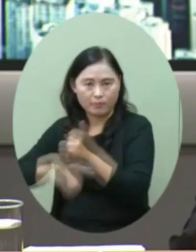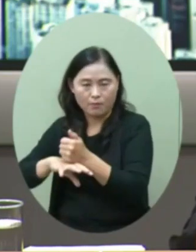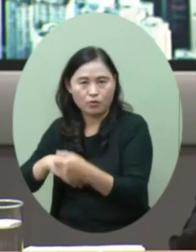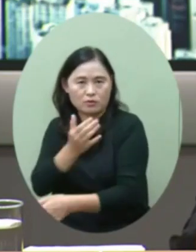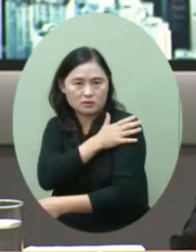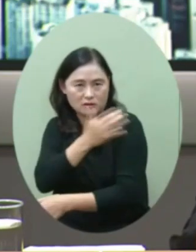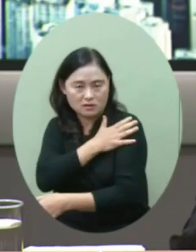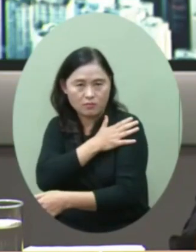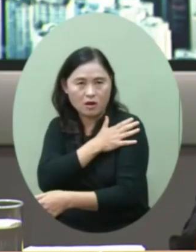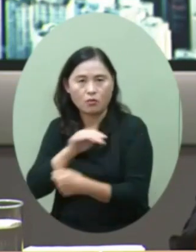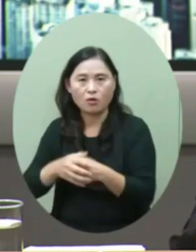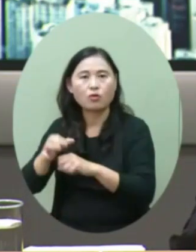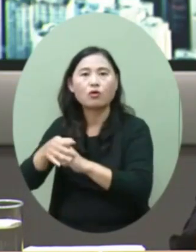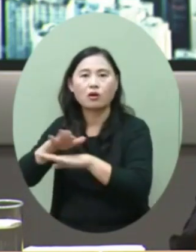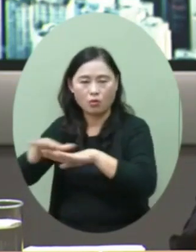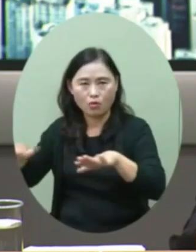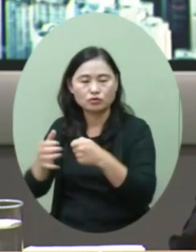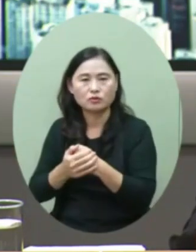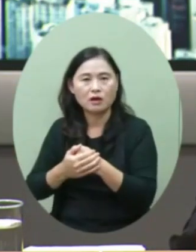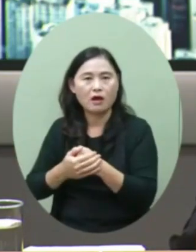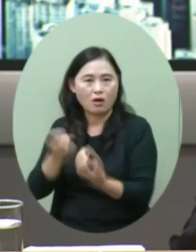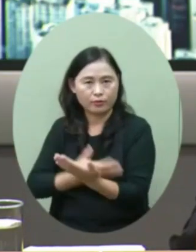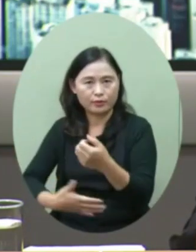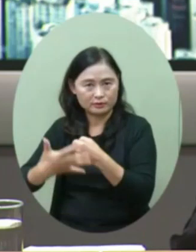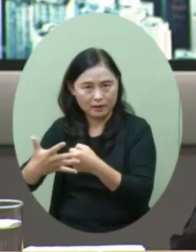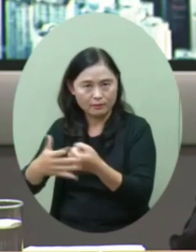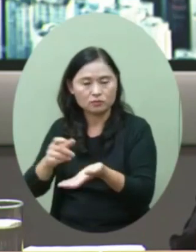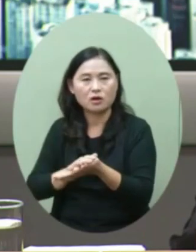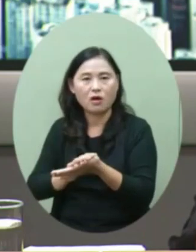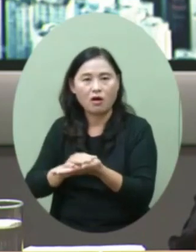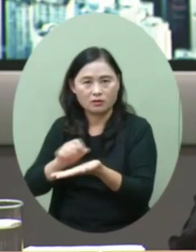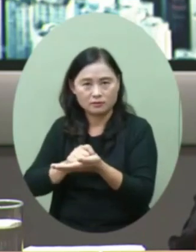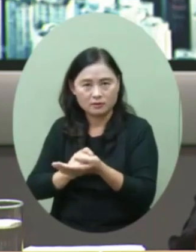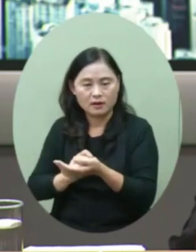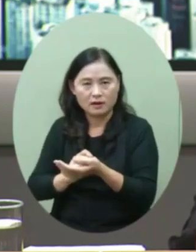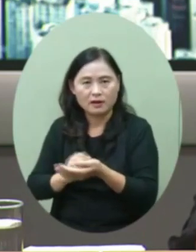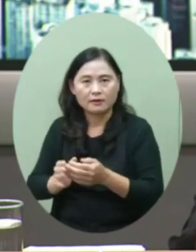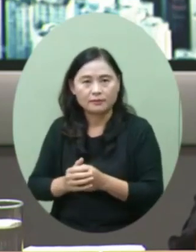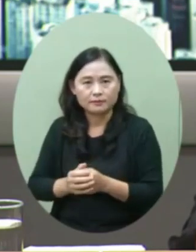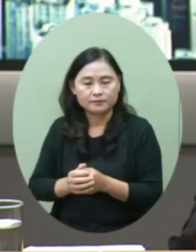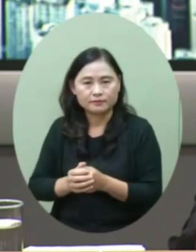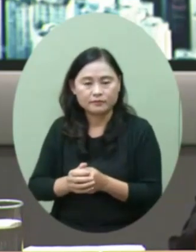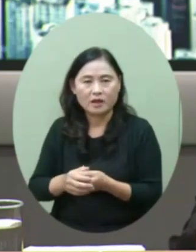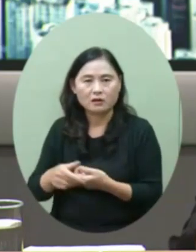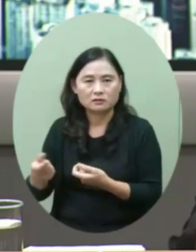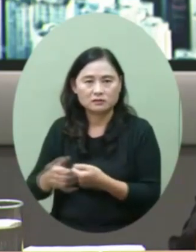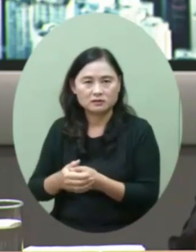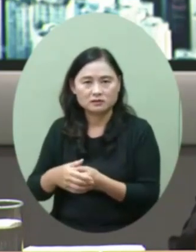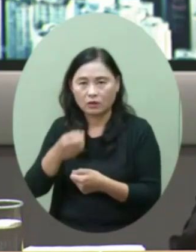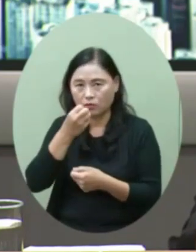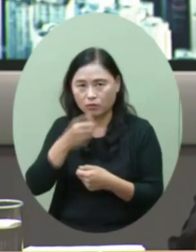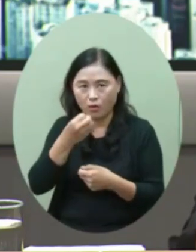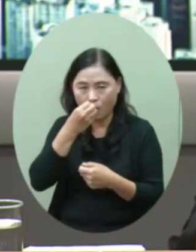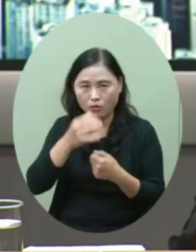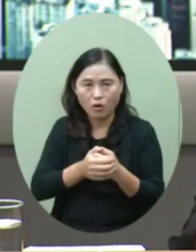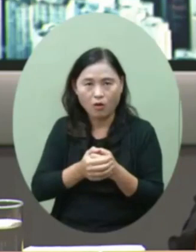and that is the CPG has the fundamental responsibility to ensure national security. And